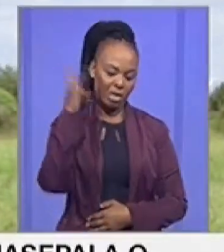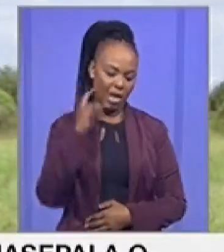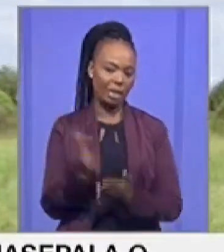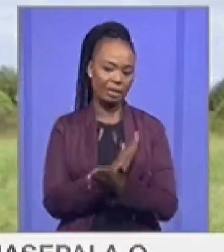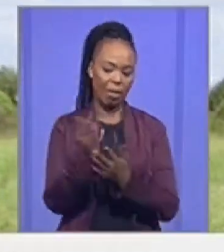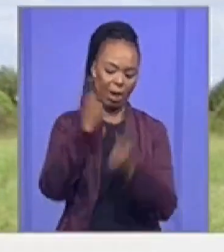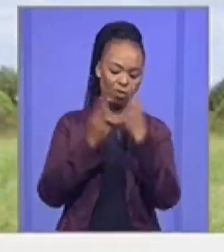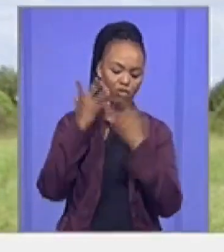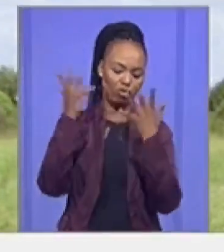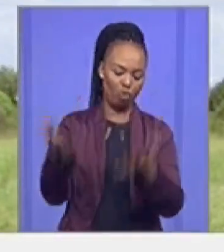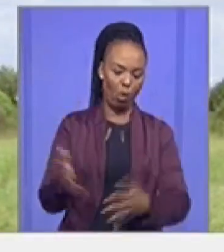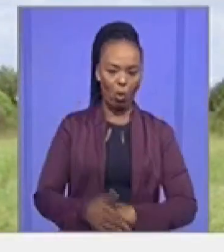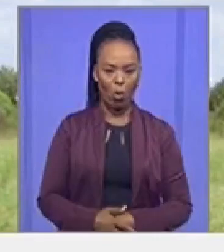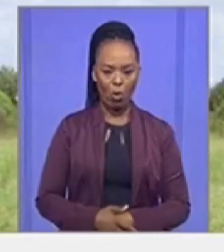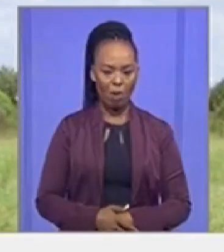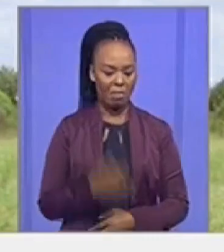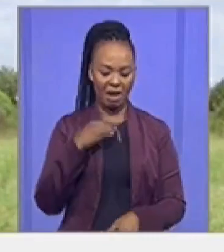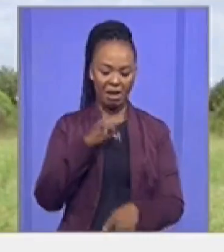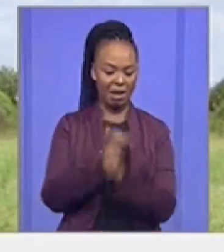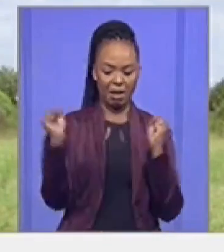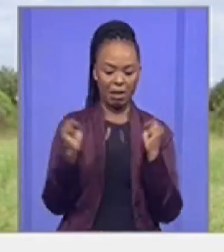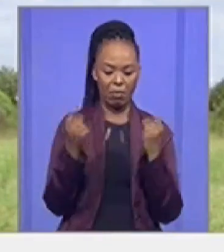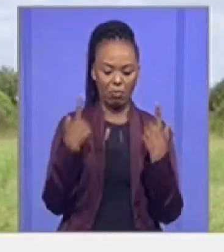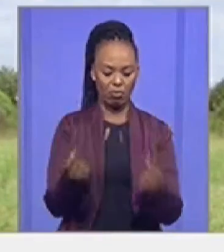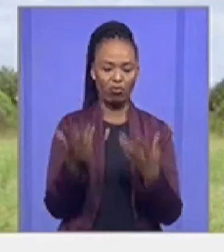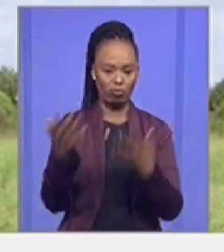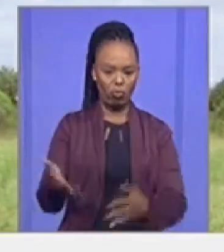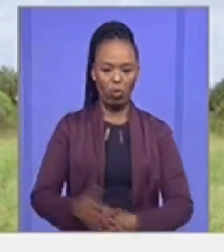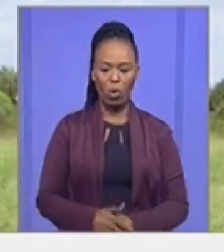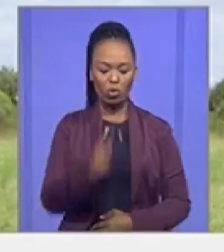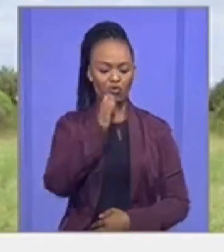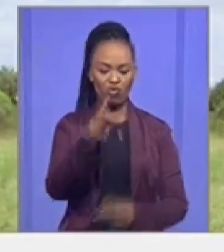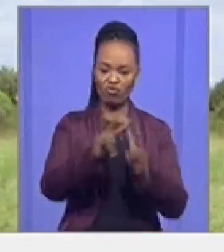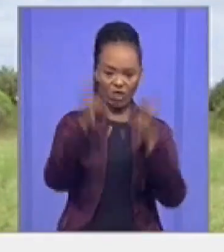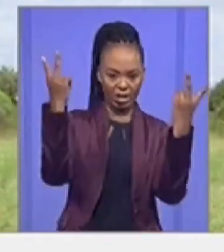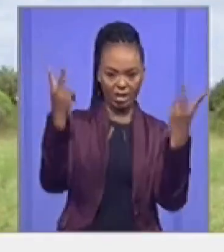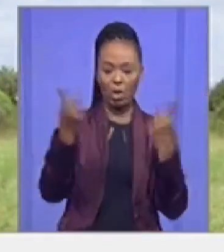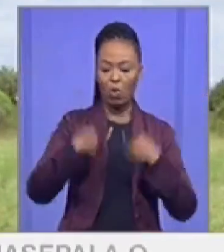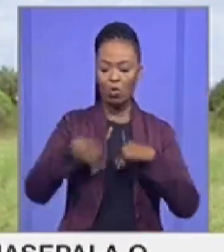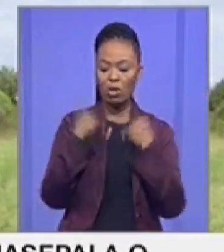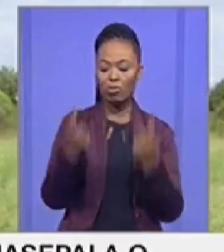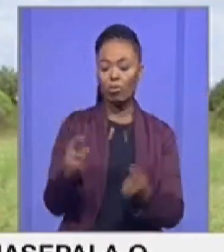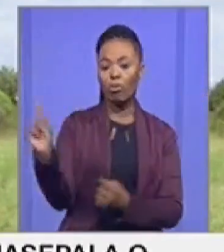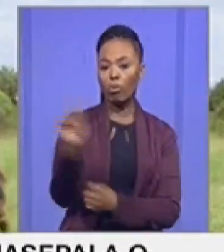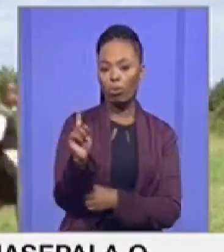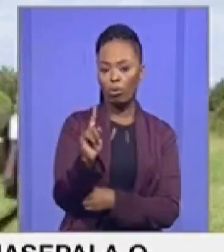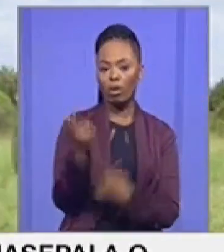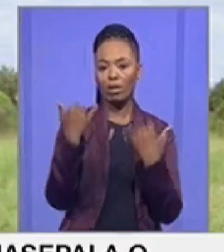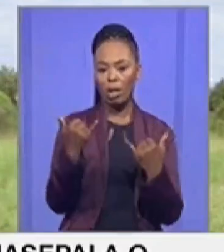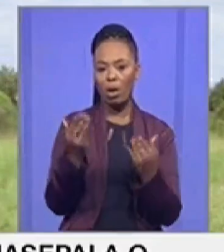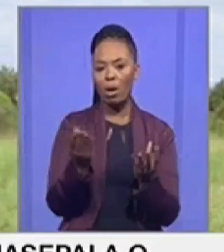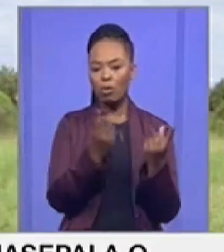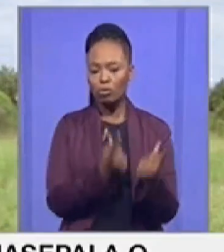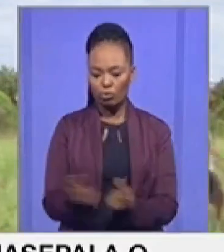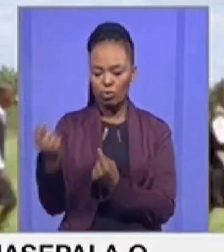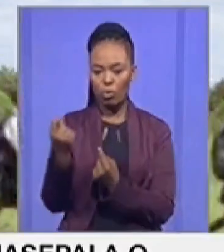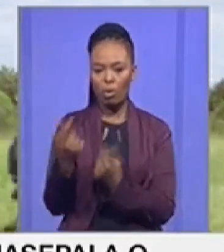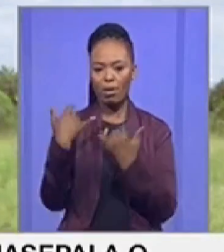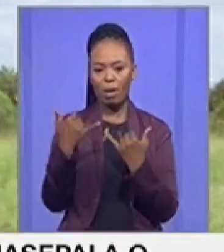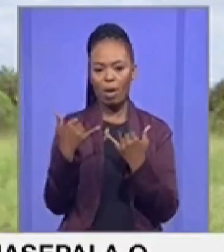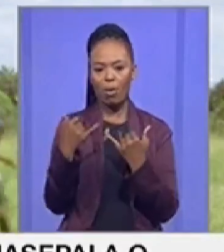such allegations. They are unfounded and it is not true. It's far from the truth. What we did was to get a